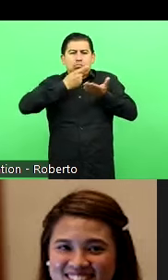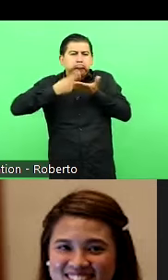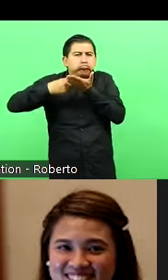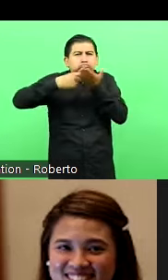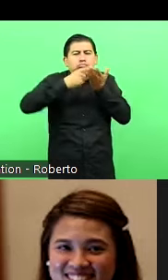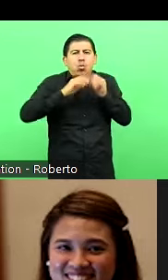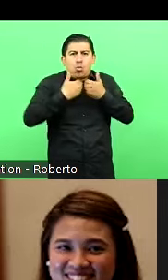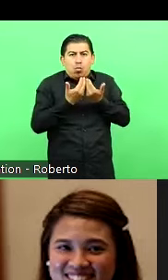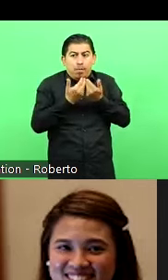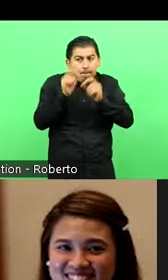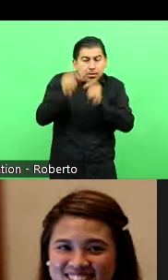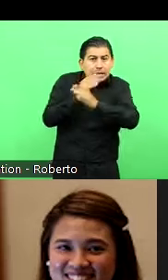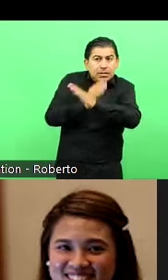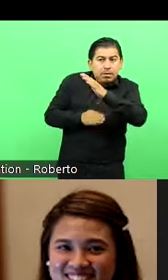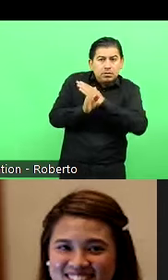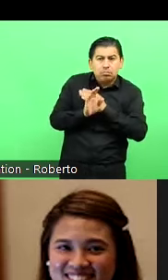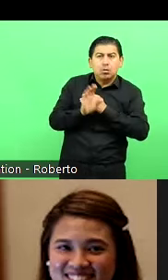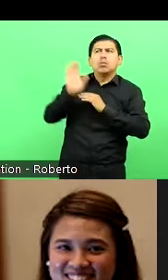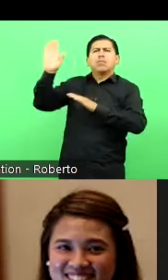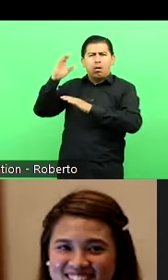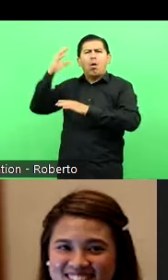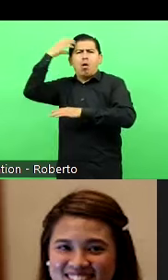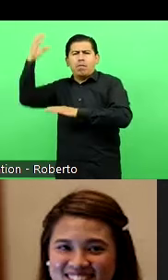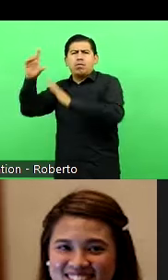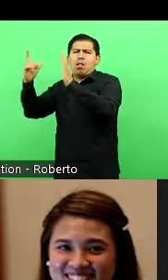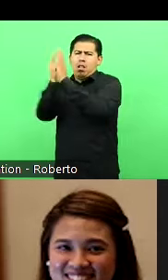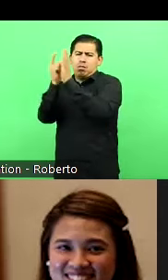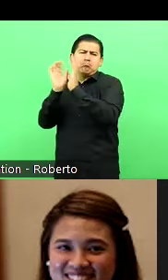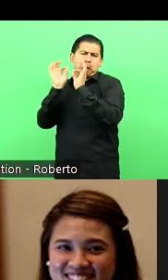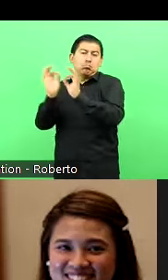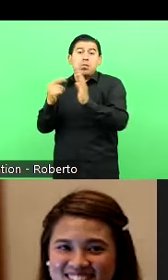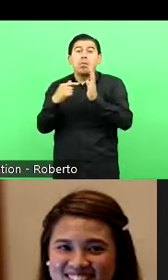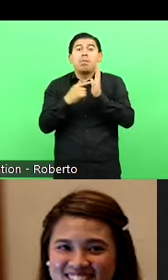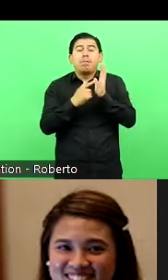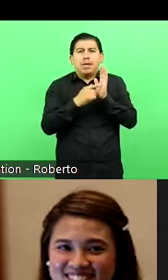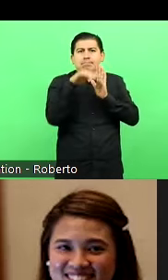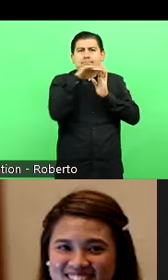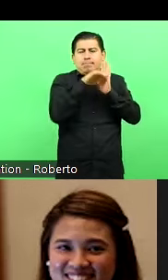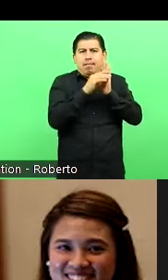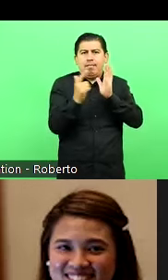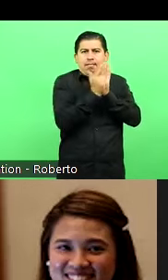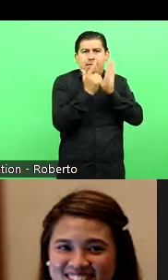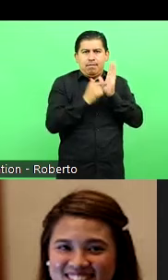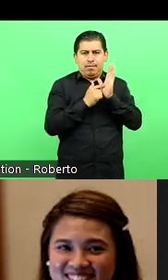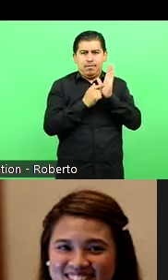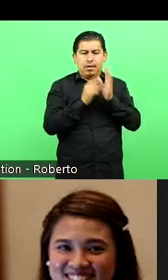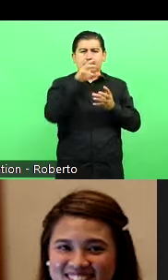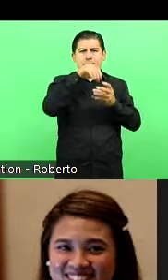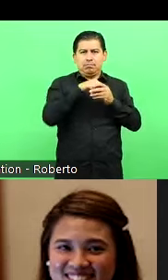included in our local special body membership. And that enables us that in the planning stage, there